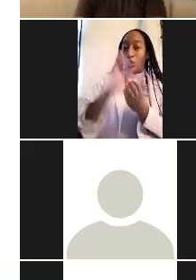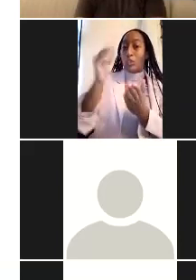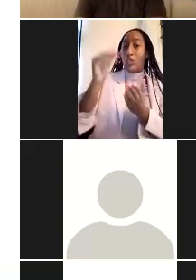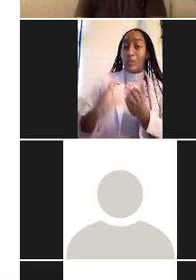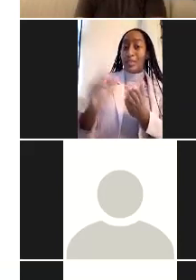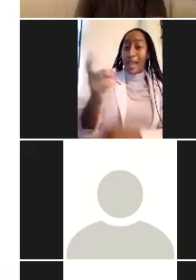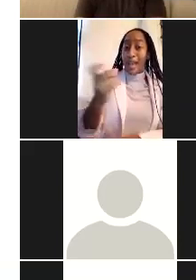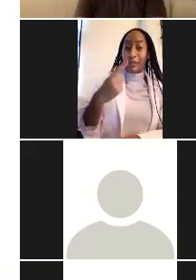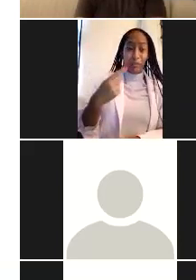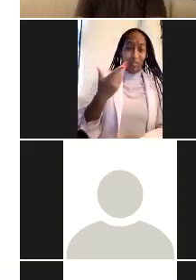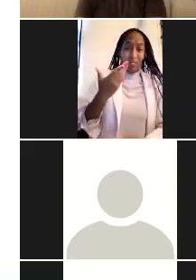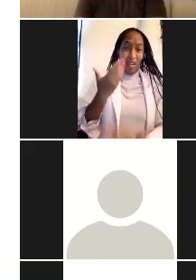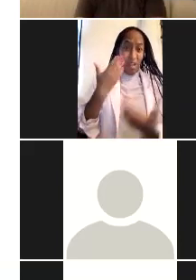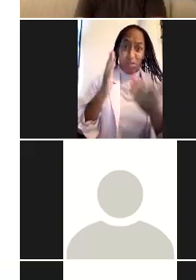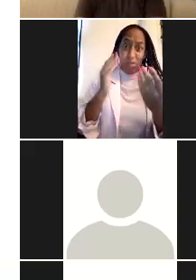asked questions.